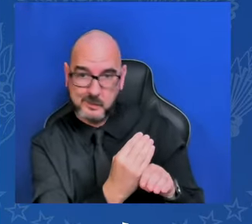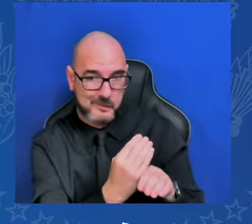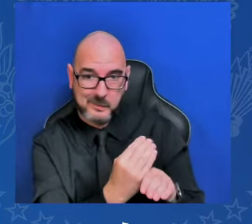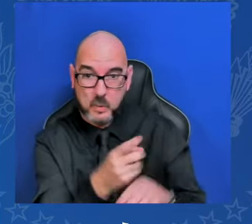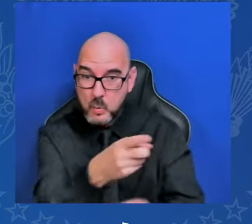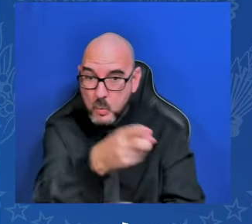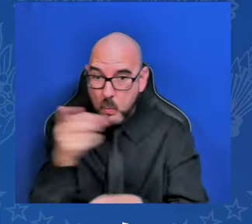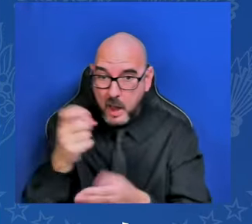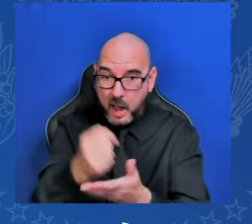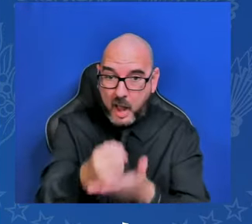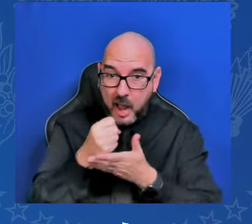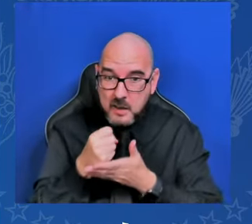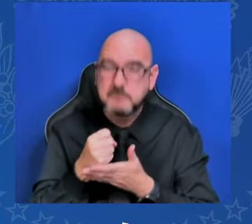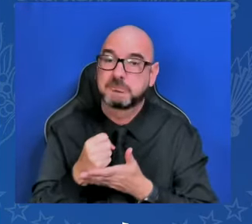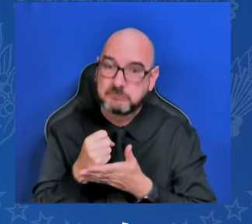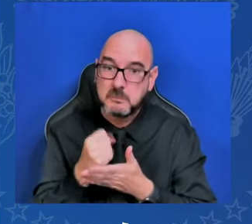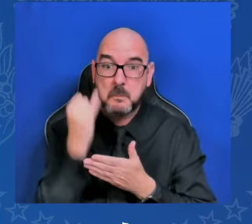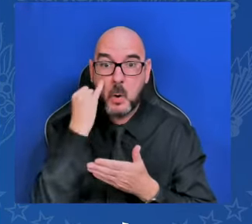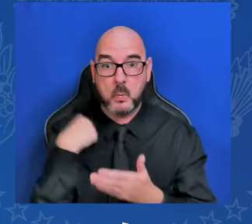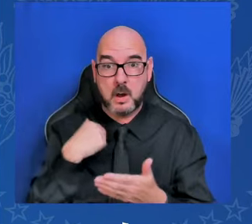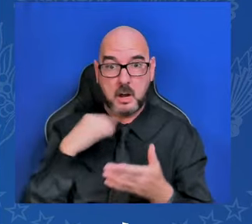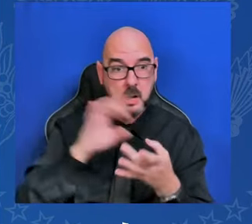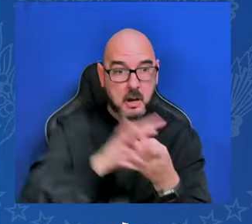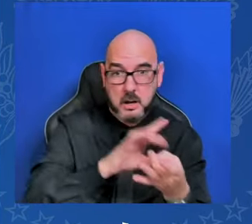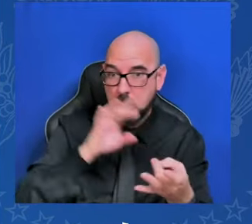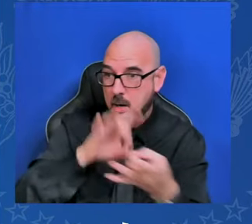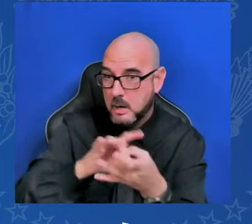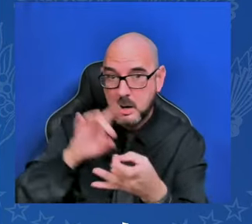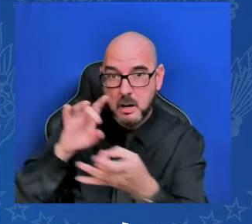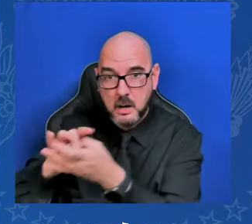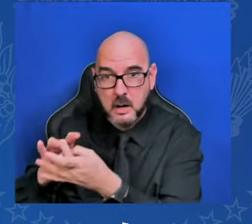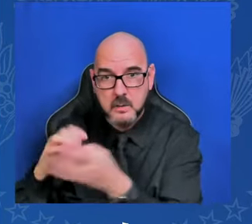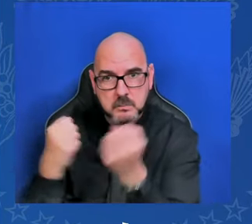we can beat House Republicans in their cynical political games.